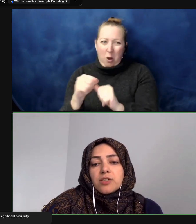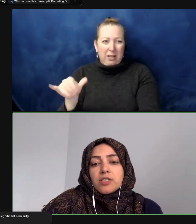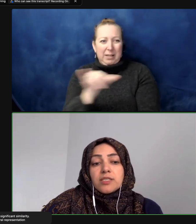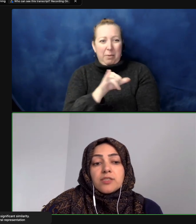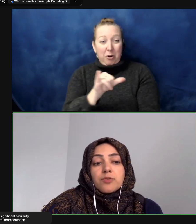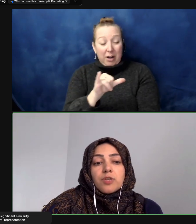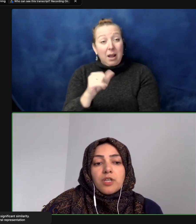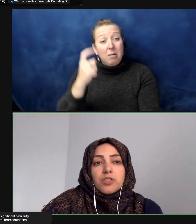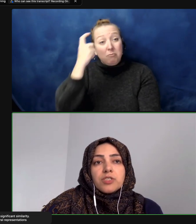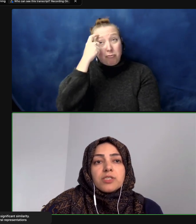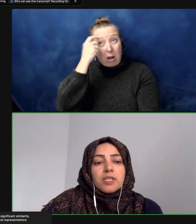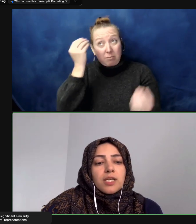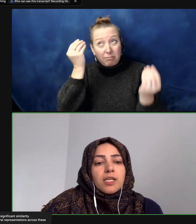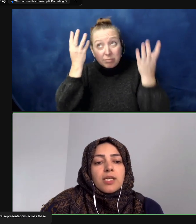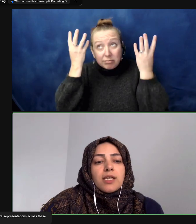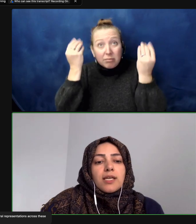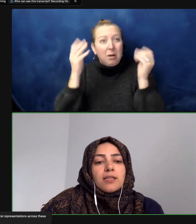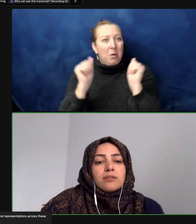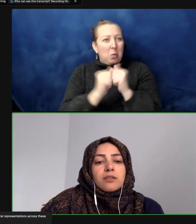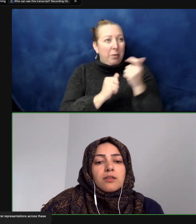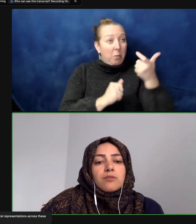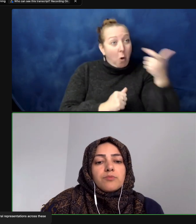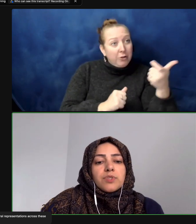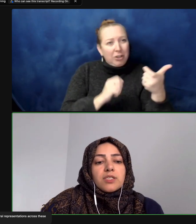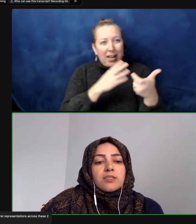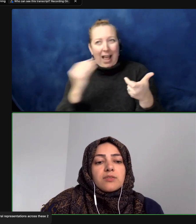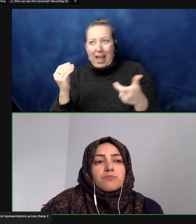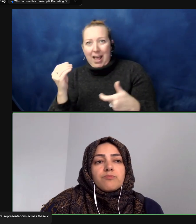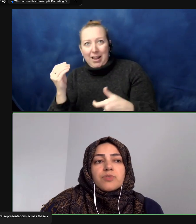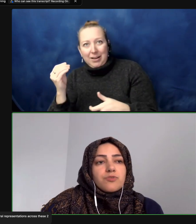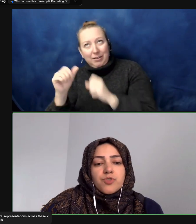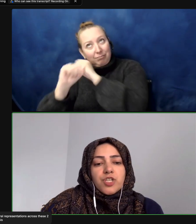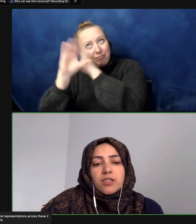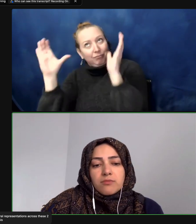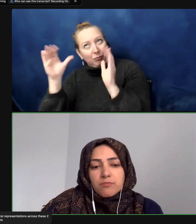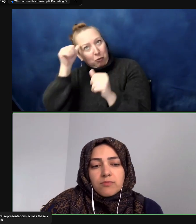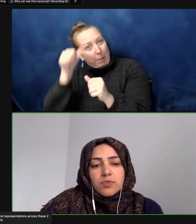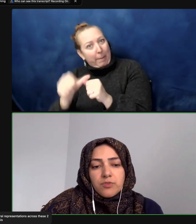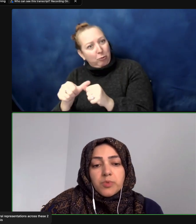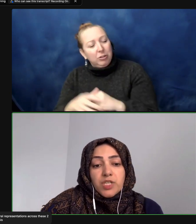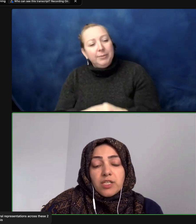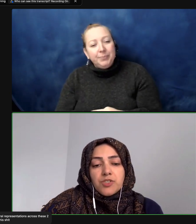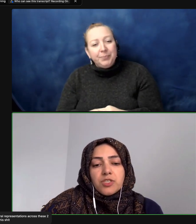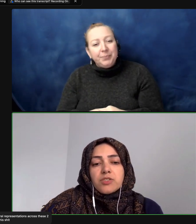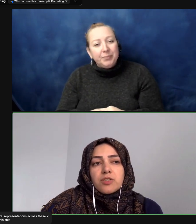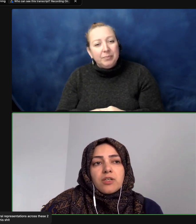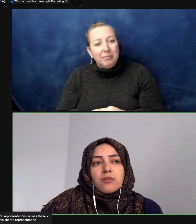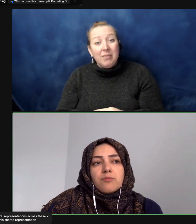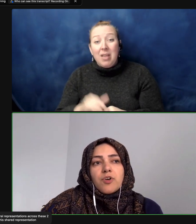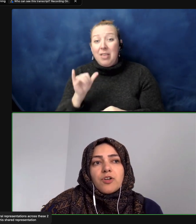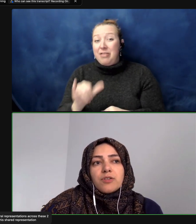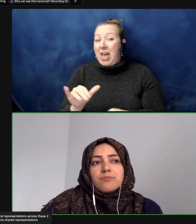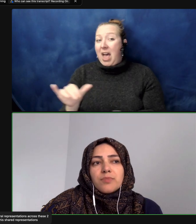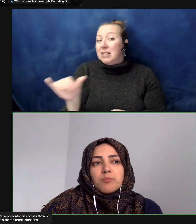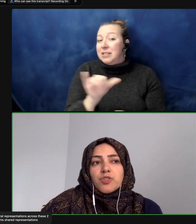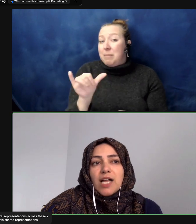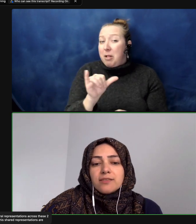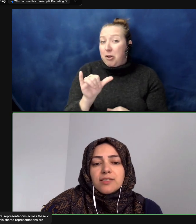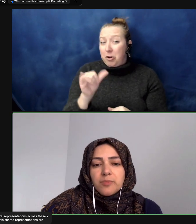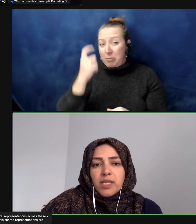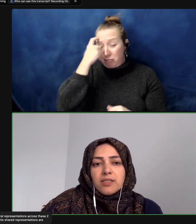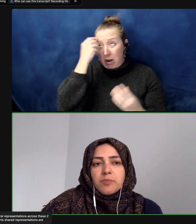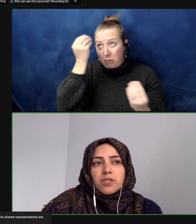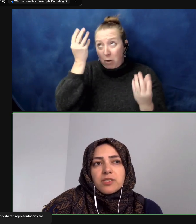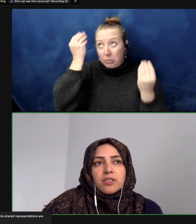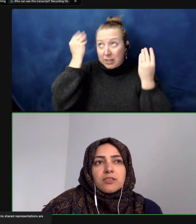representations across these two conditions. And this shared representations are